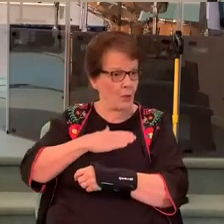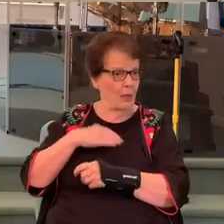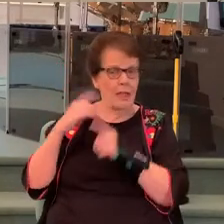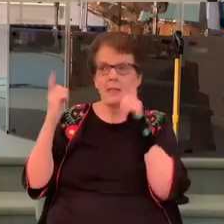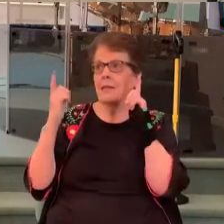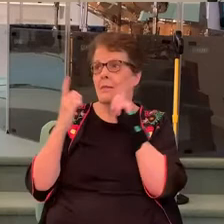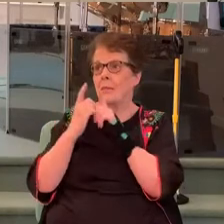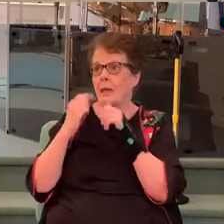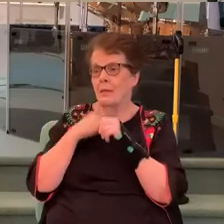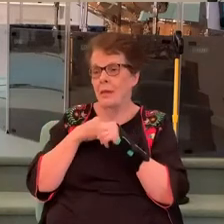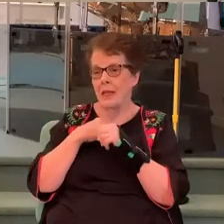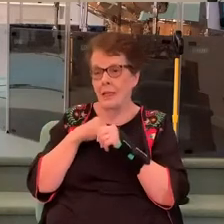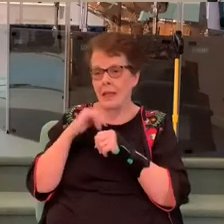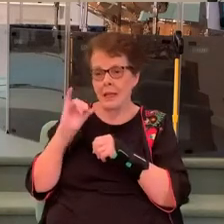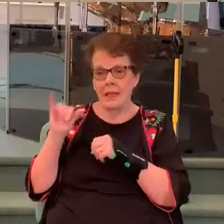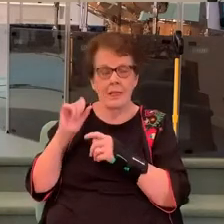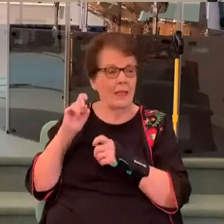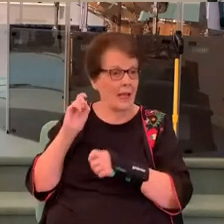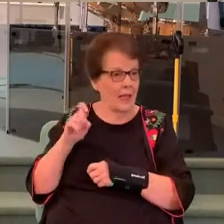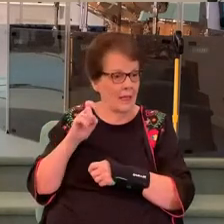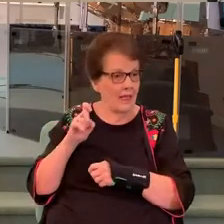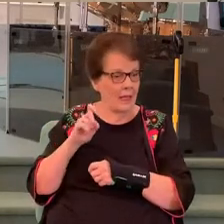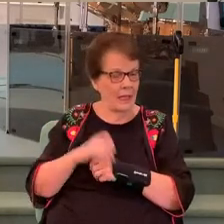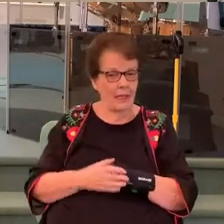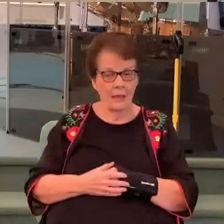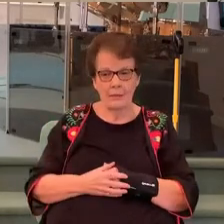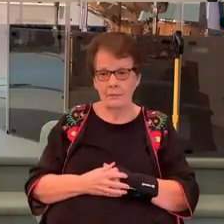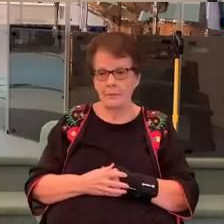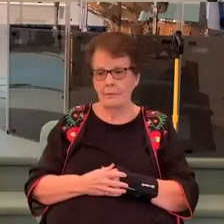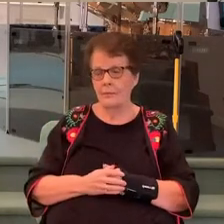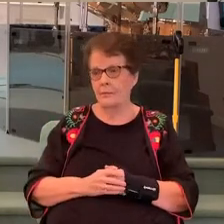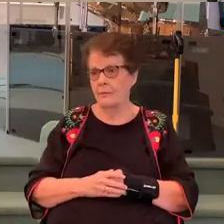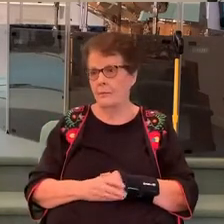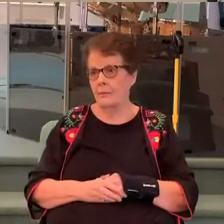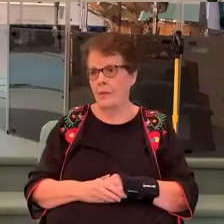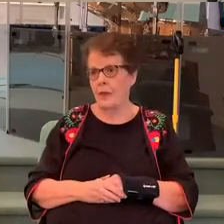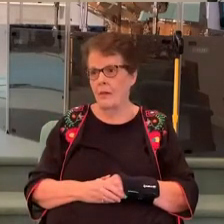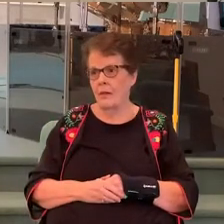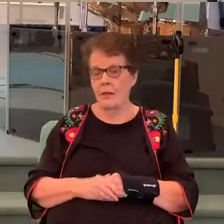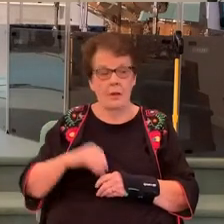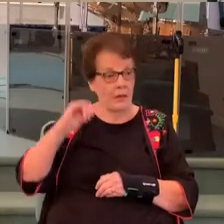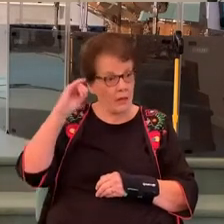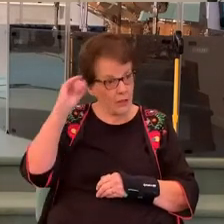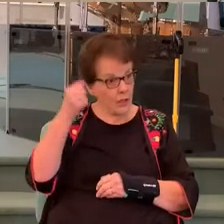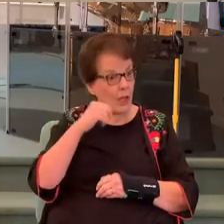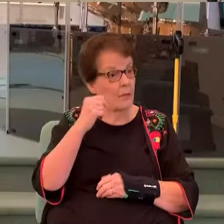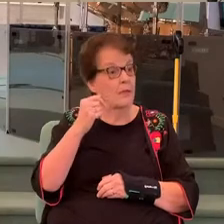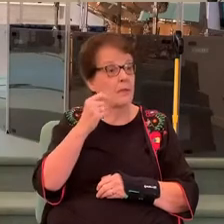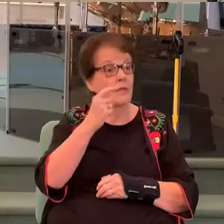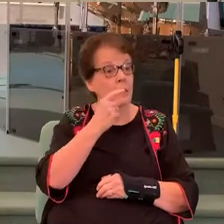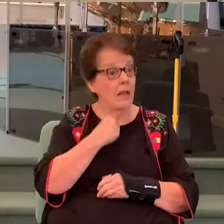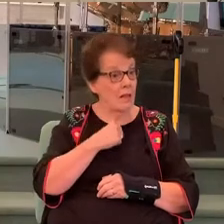We understand when we should pray. But then James tells us why we should pray.